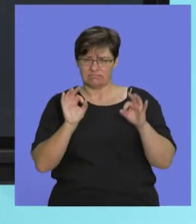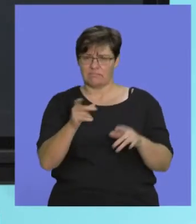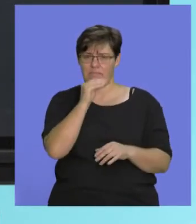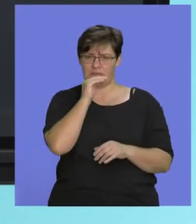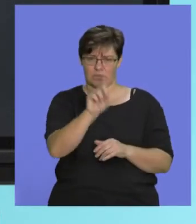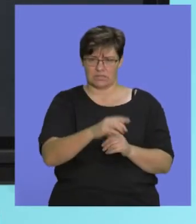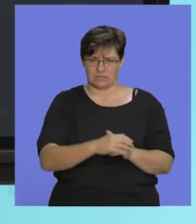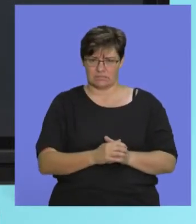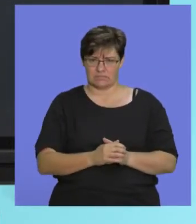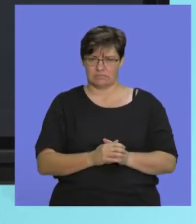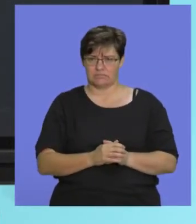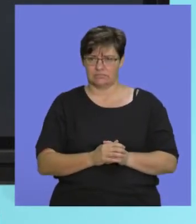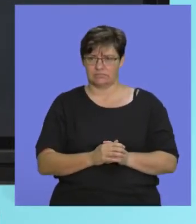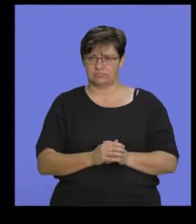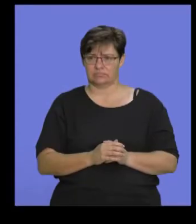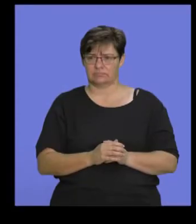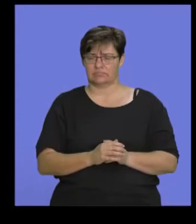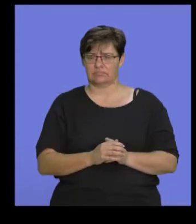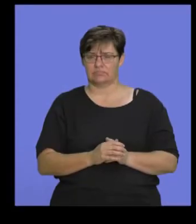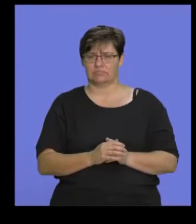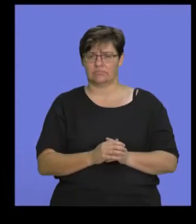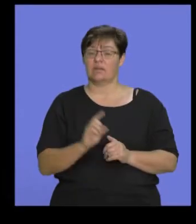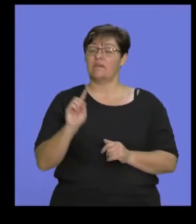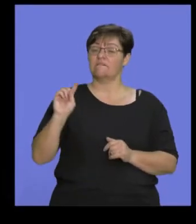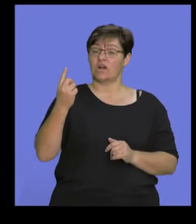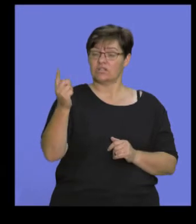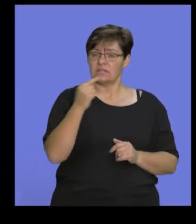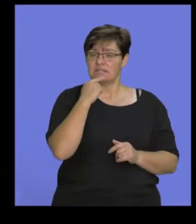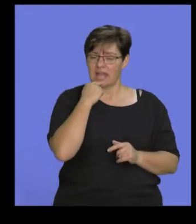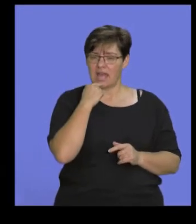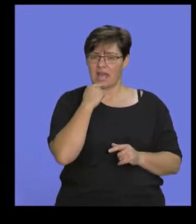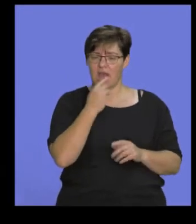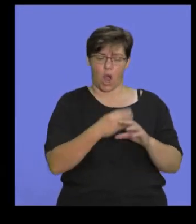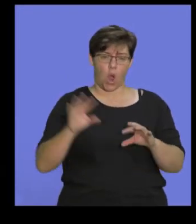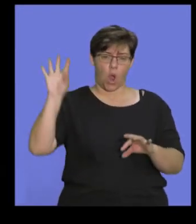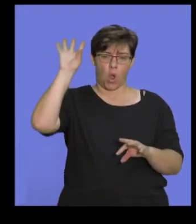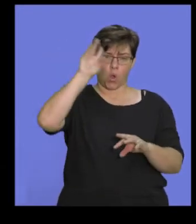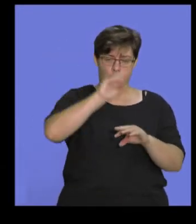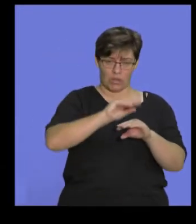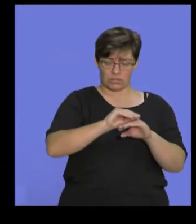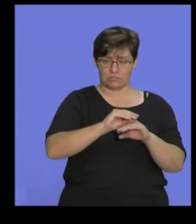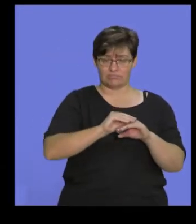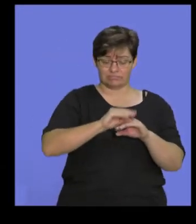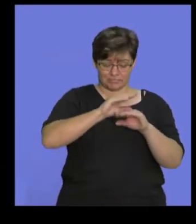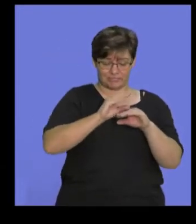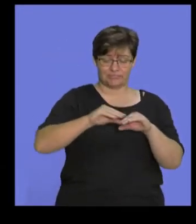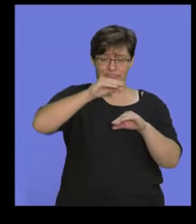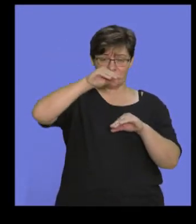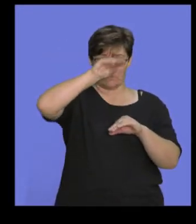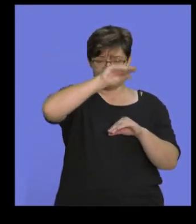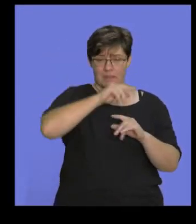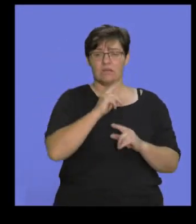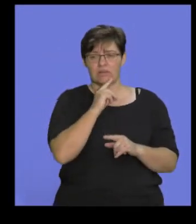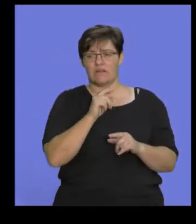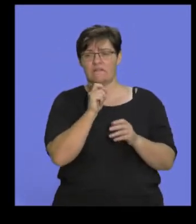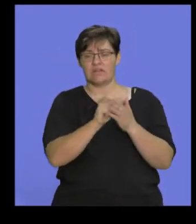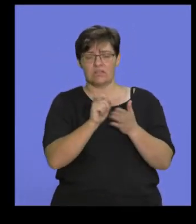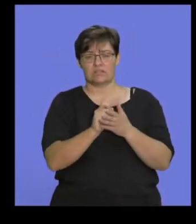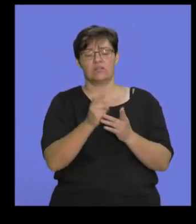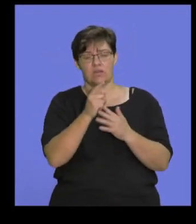see exactly what does it mean. Now for the first one, if we say it's compounded annually, remember you start